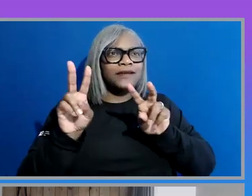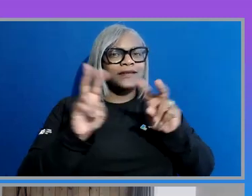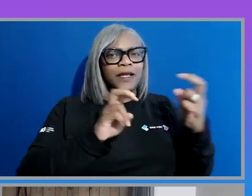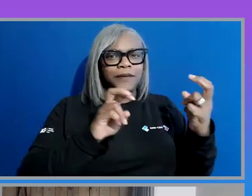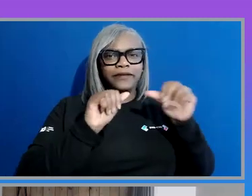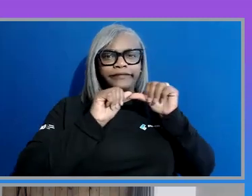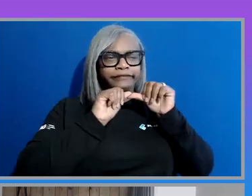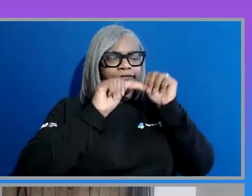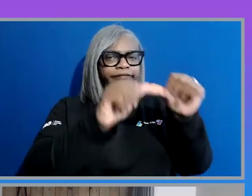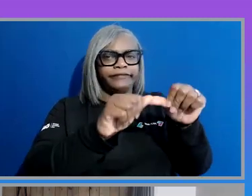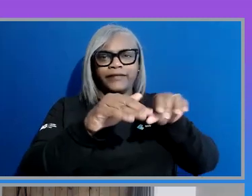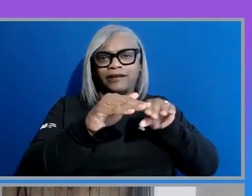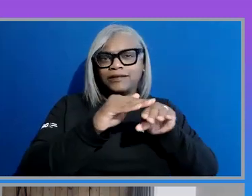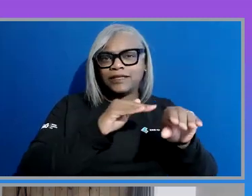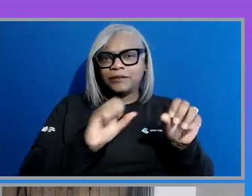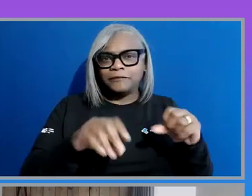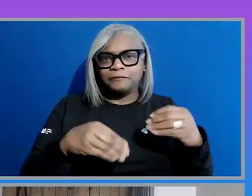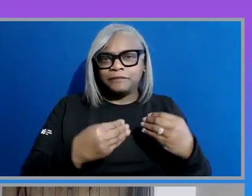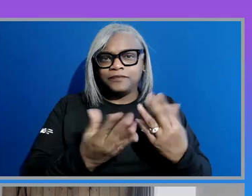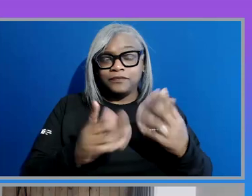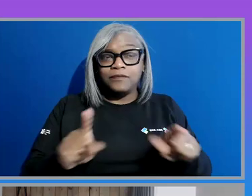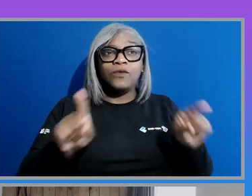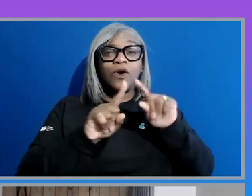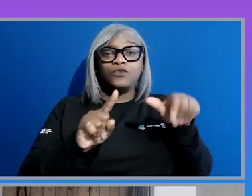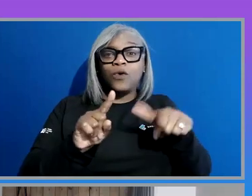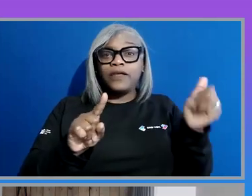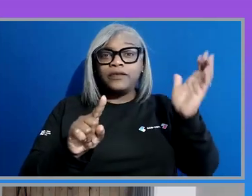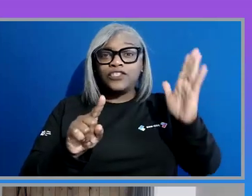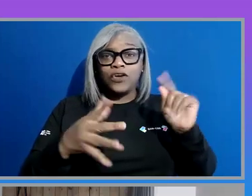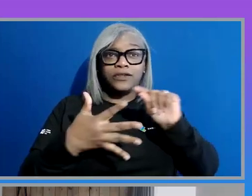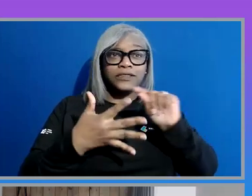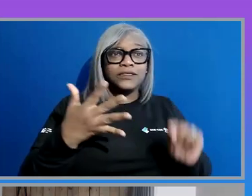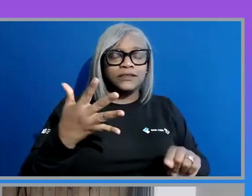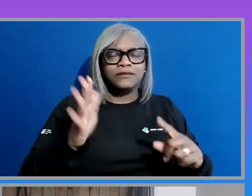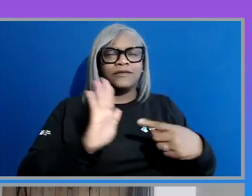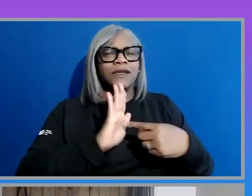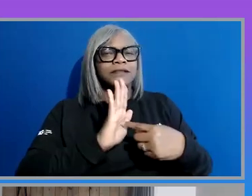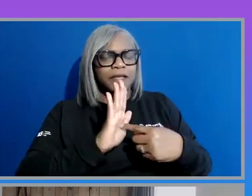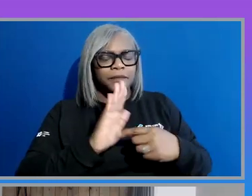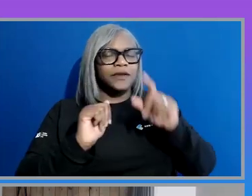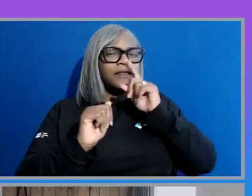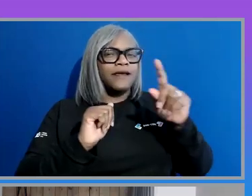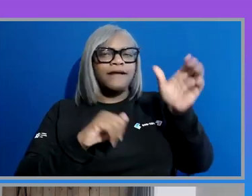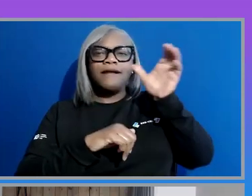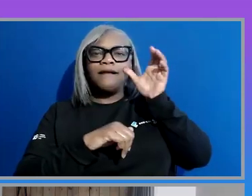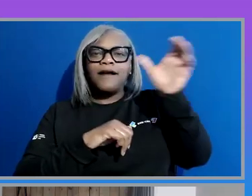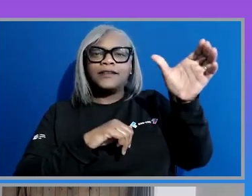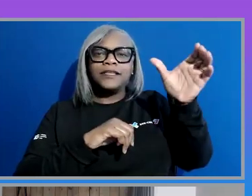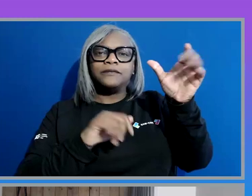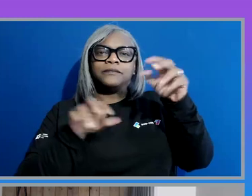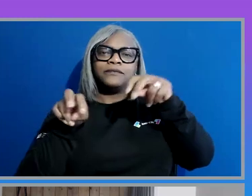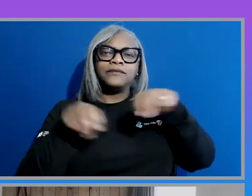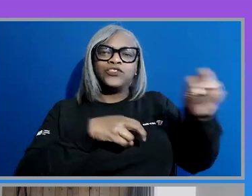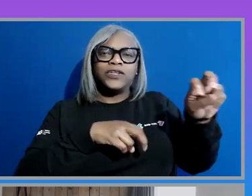accessibility, but over the years, I've given a lot of other talks about things like the concept of shift left, don't break the